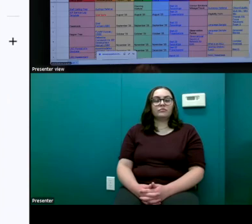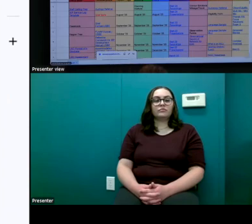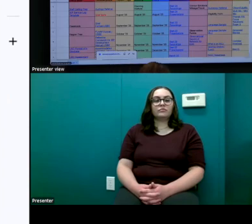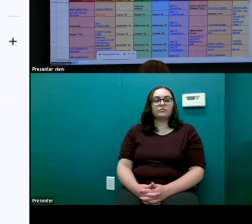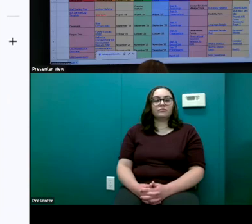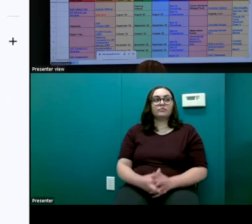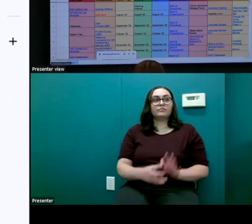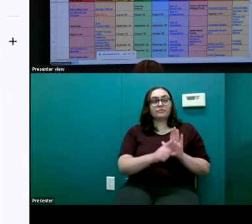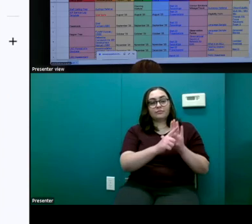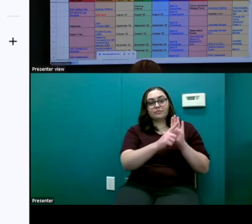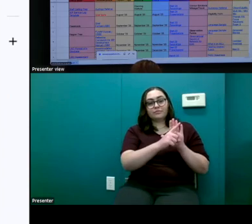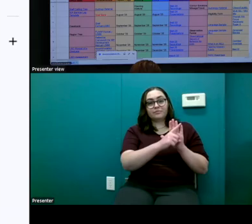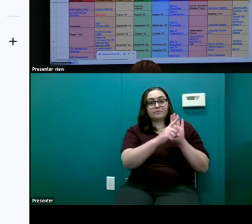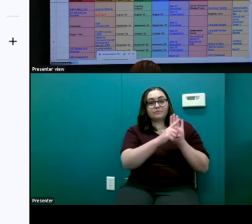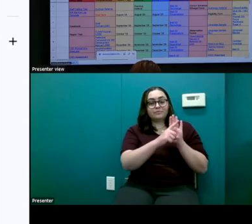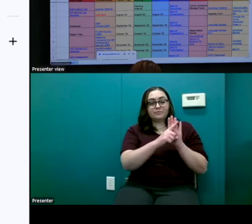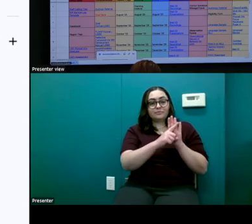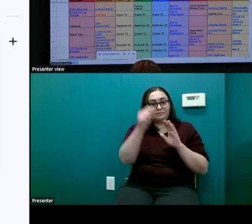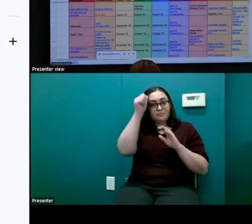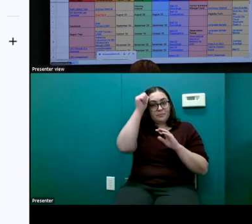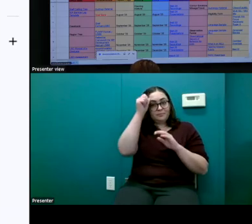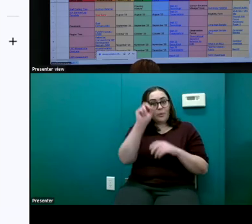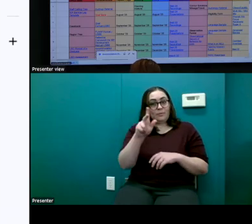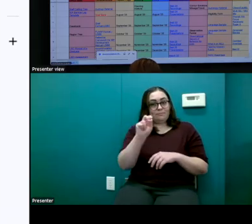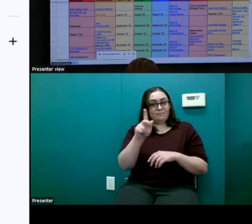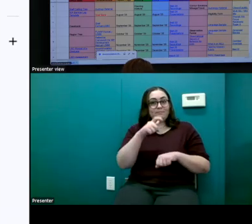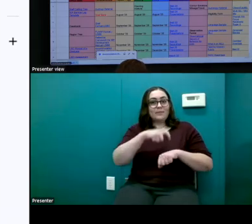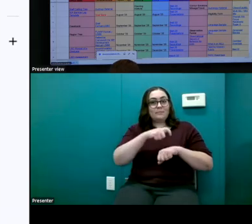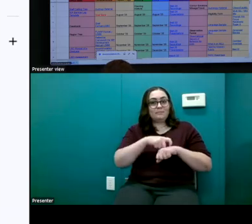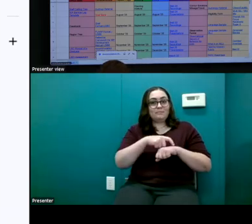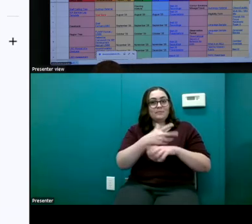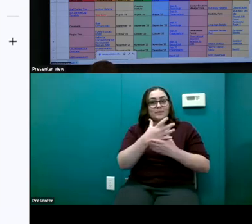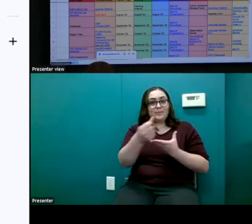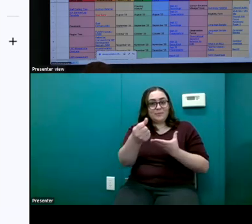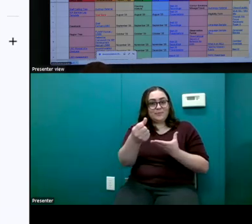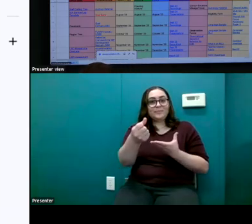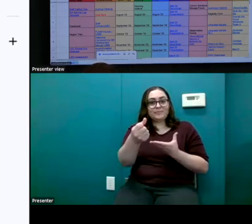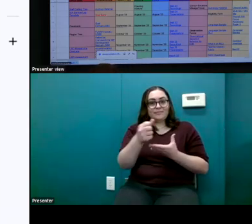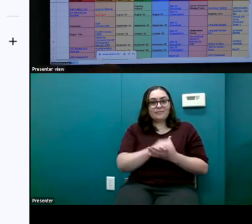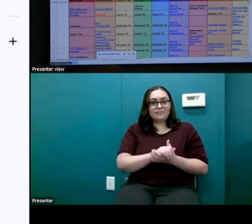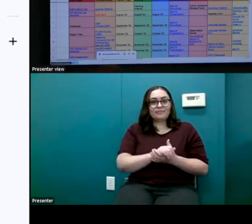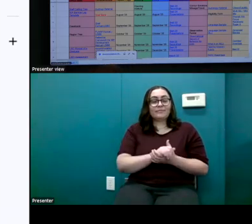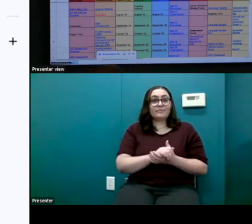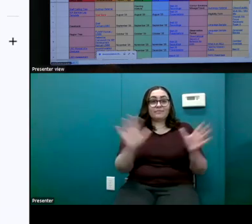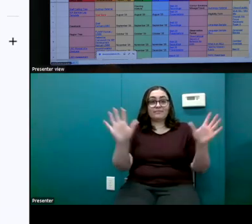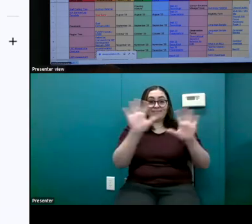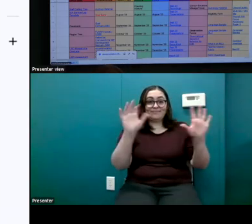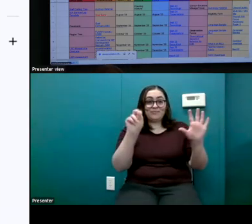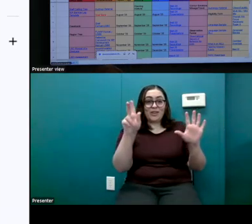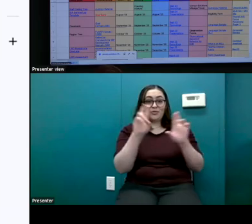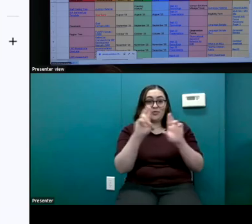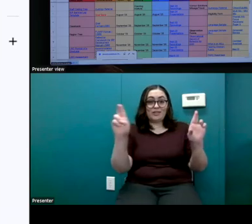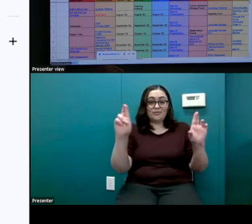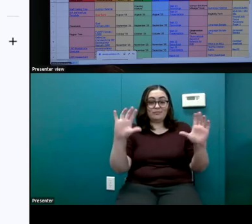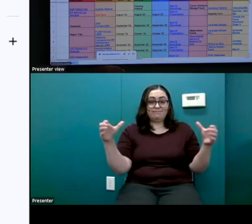Okay, Yeah. that's your timer. Yeah. Okay, Okay, guys, are you ready to pull back together for a few